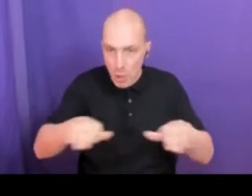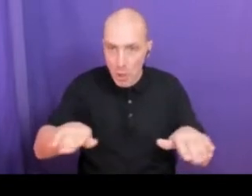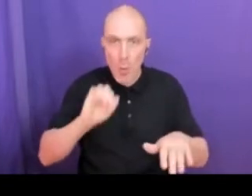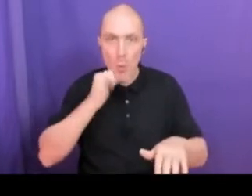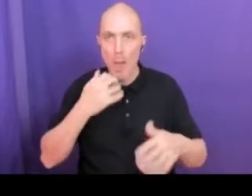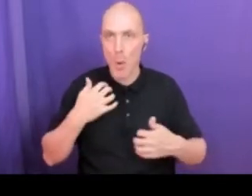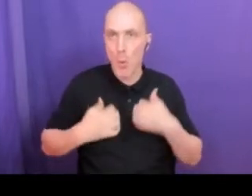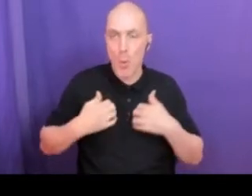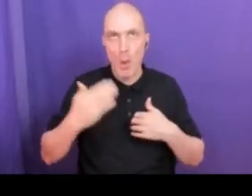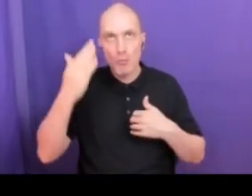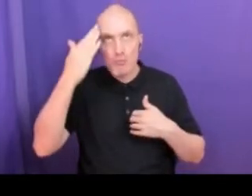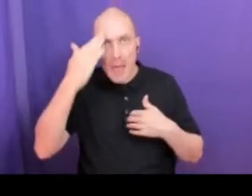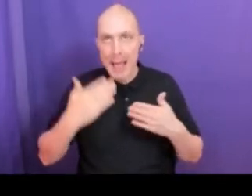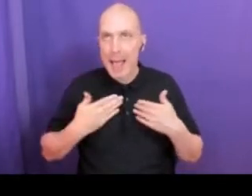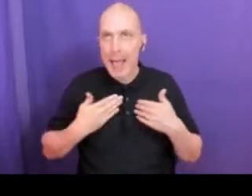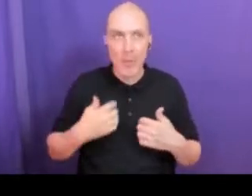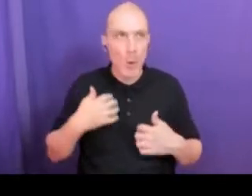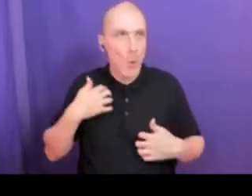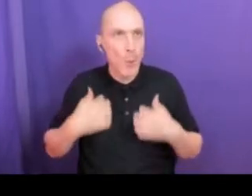well.